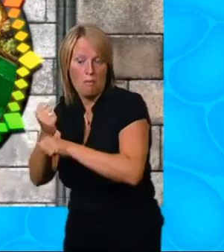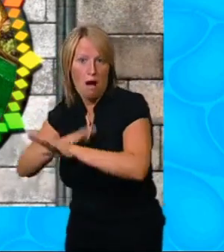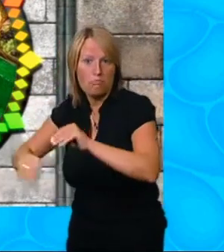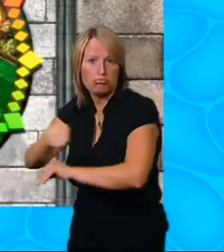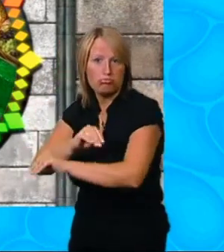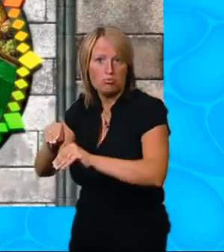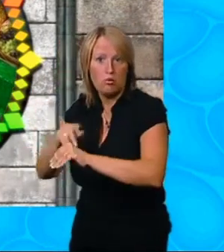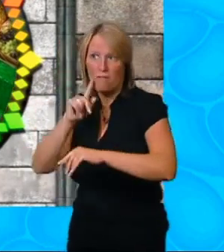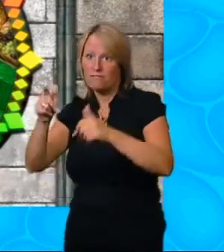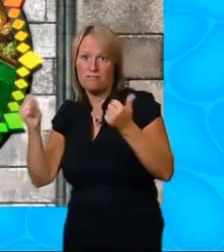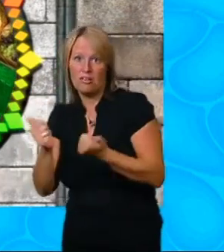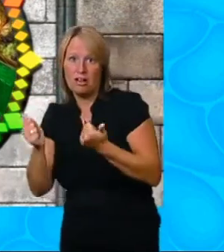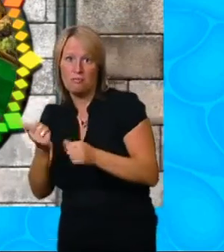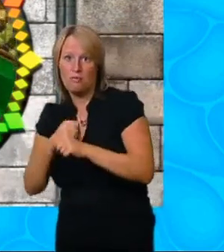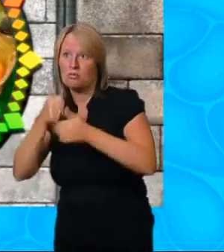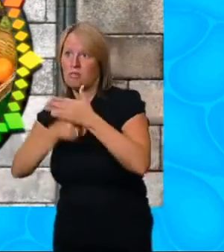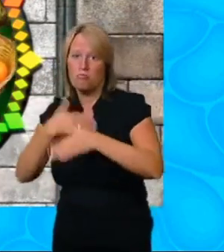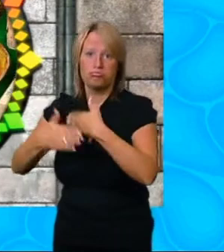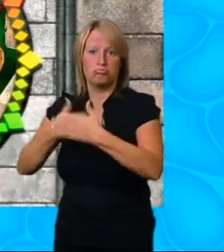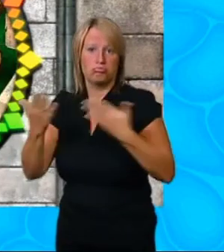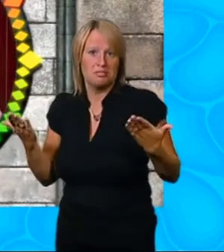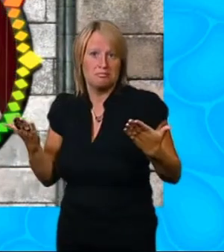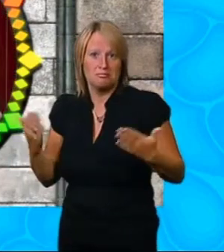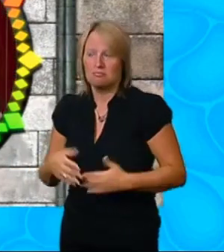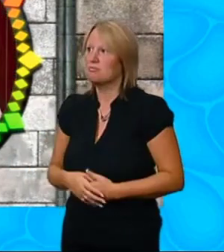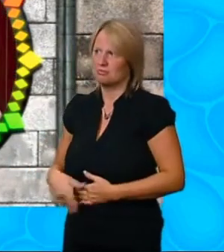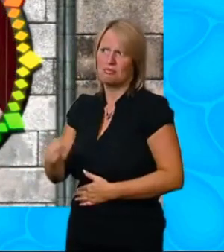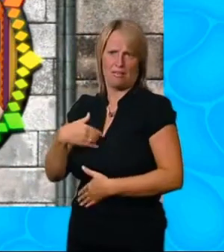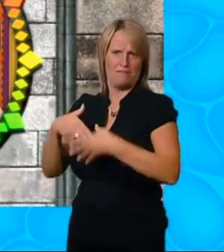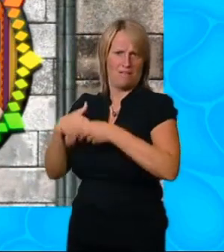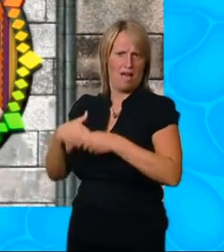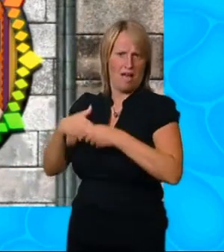it? Will he finish what he has begun?